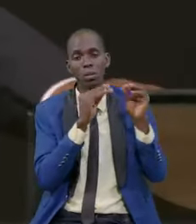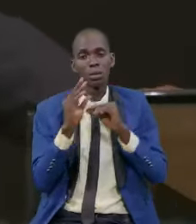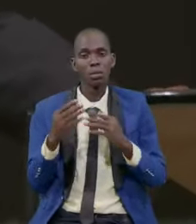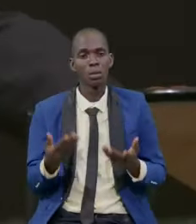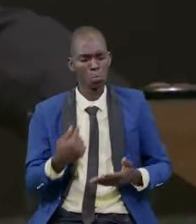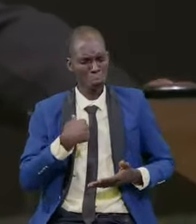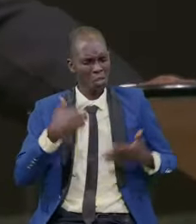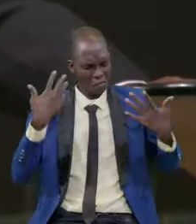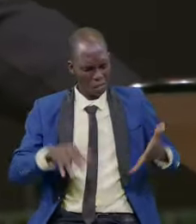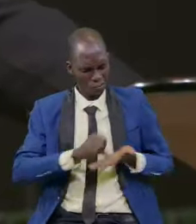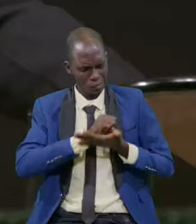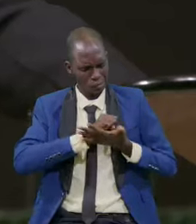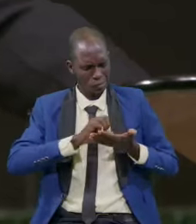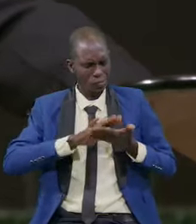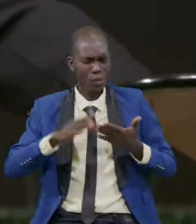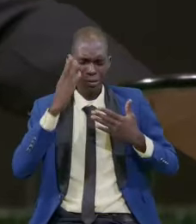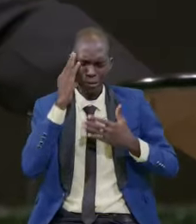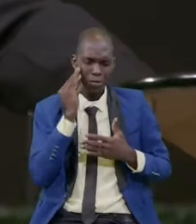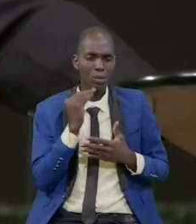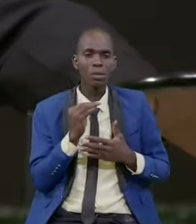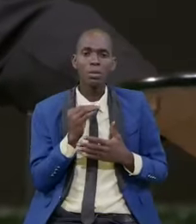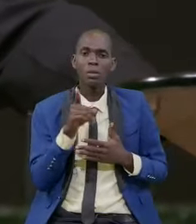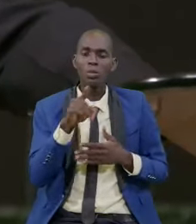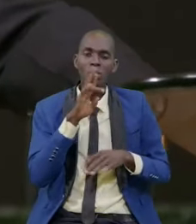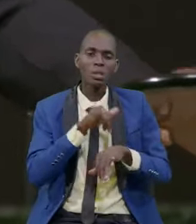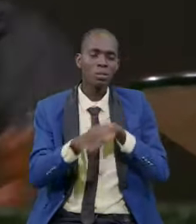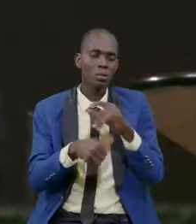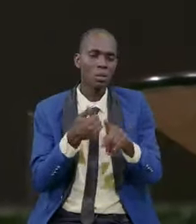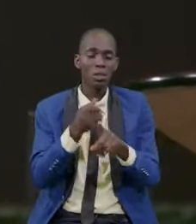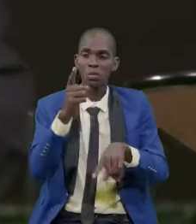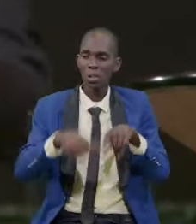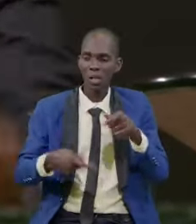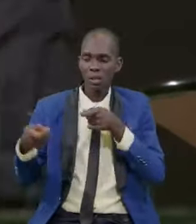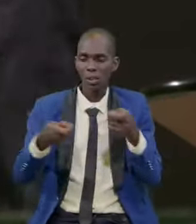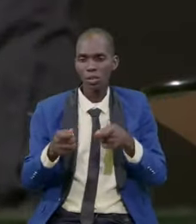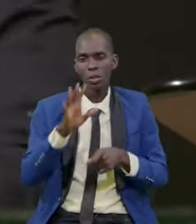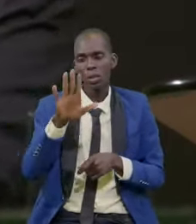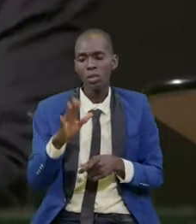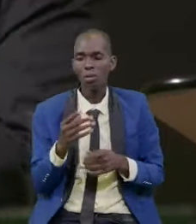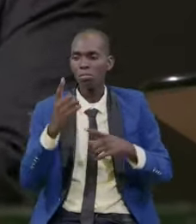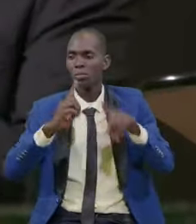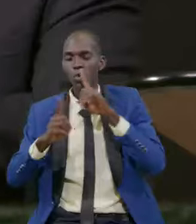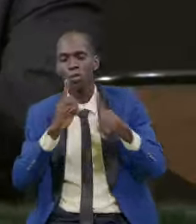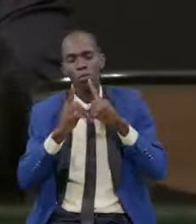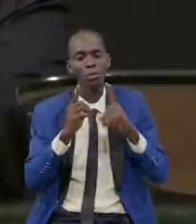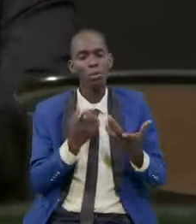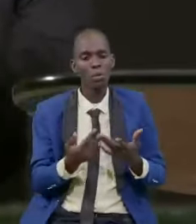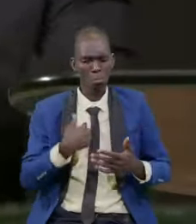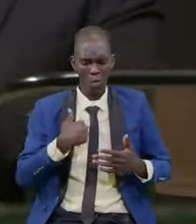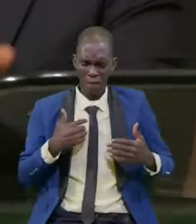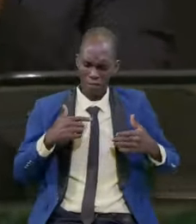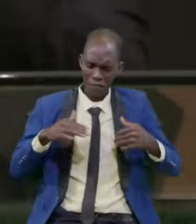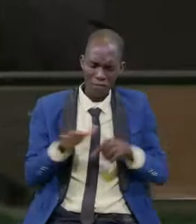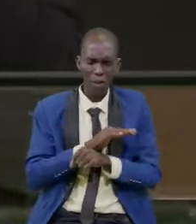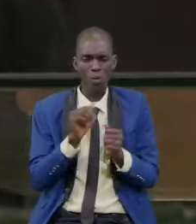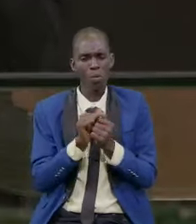deceiving yourself if your tongue cannot be bridled. I am filled with the Holy Ghost. I am spiritual.